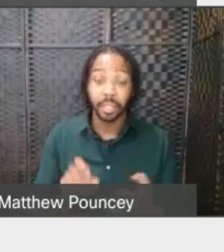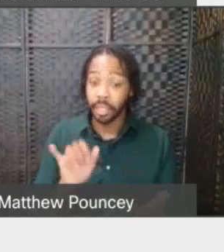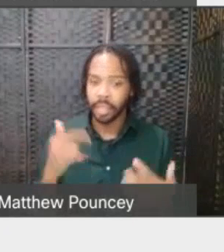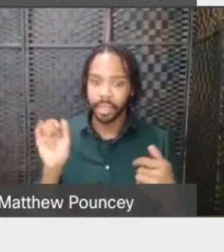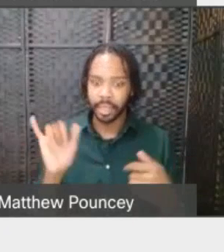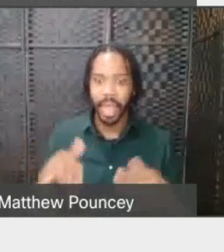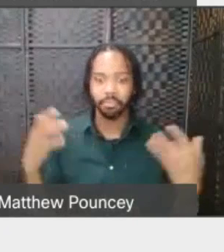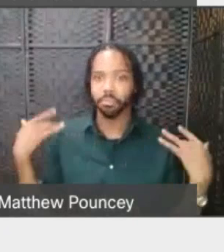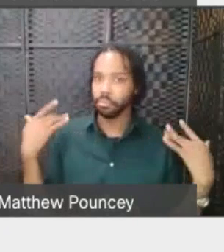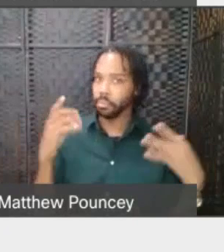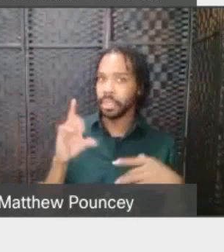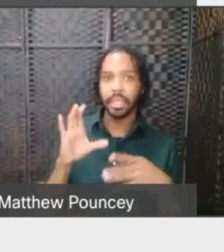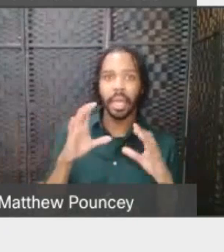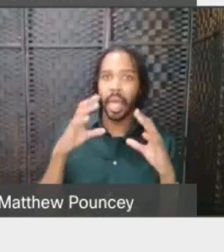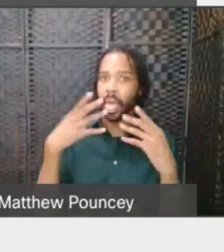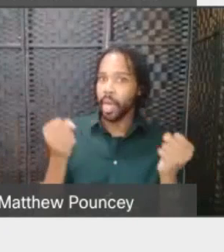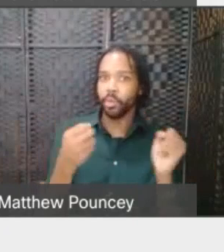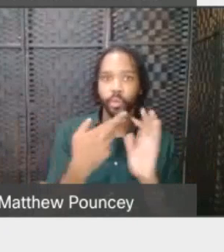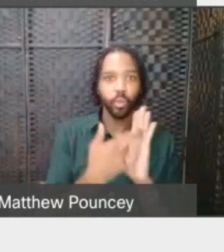Health's mandate at this time.